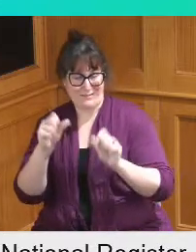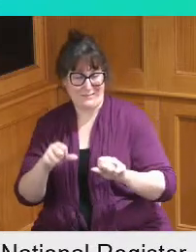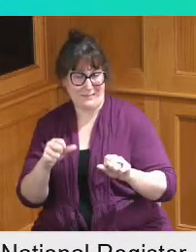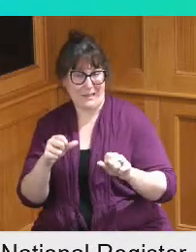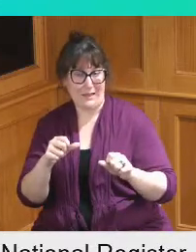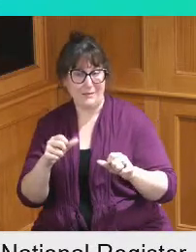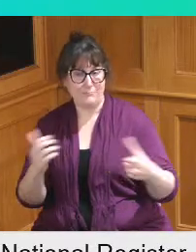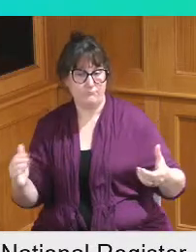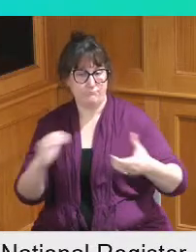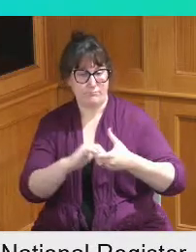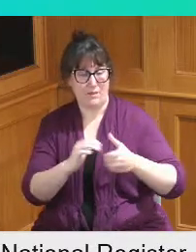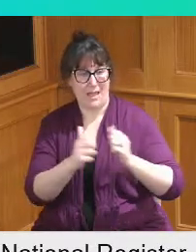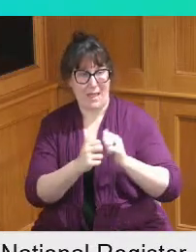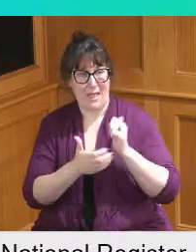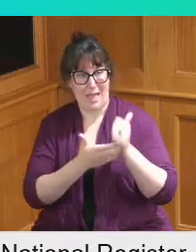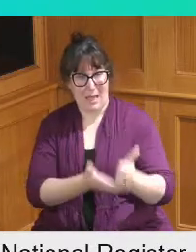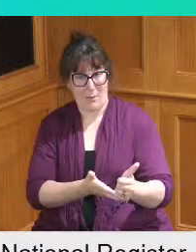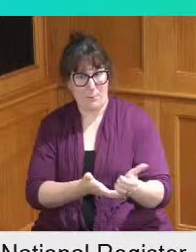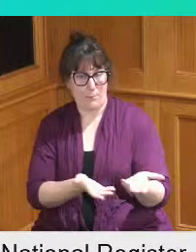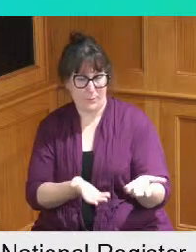table.